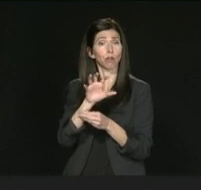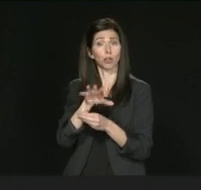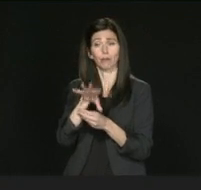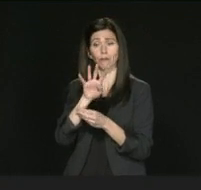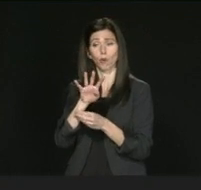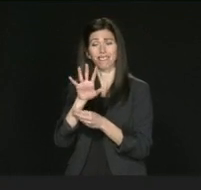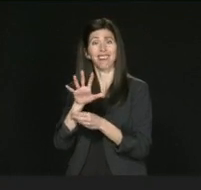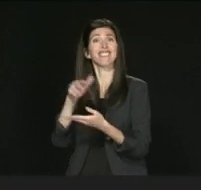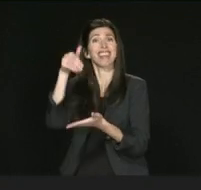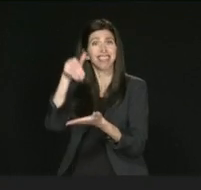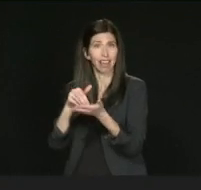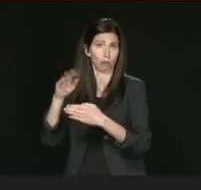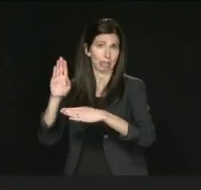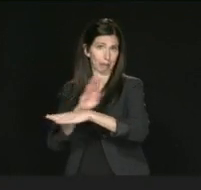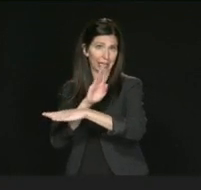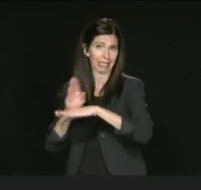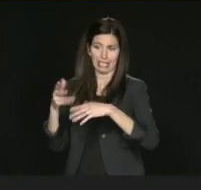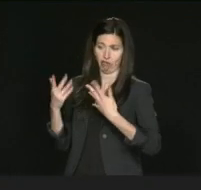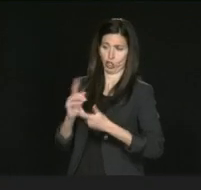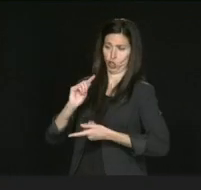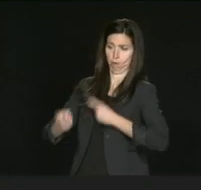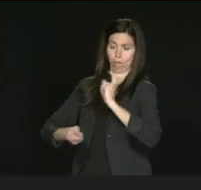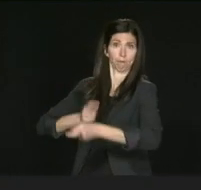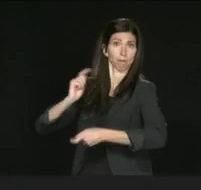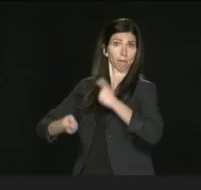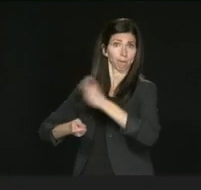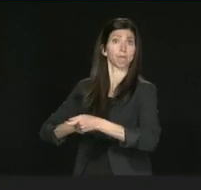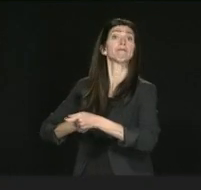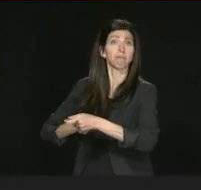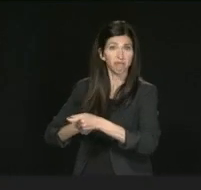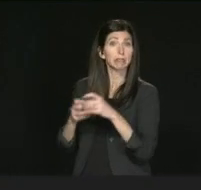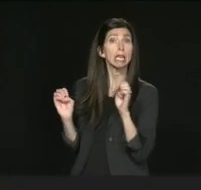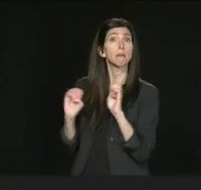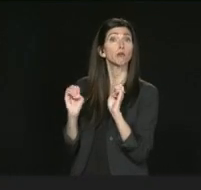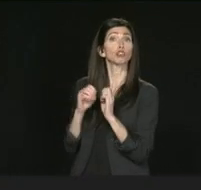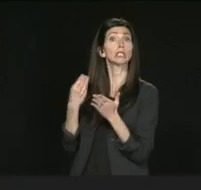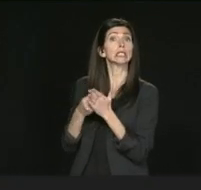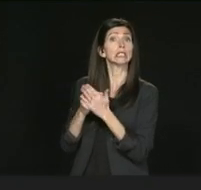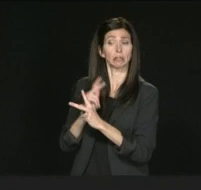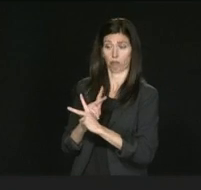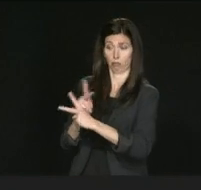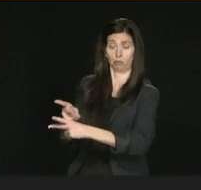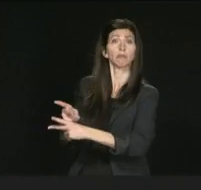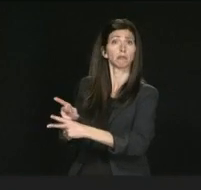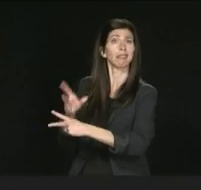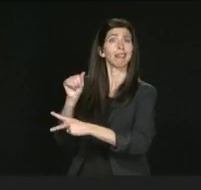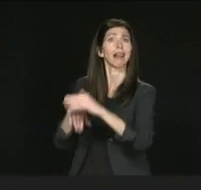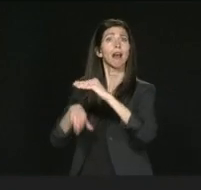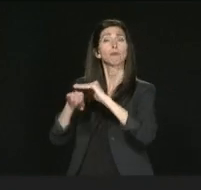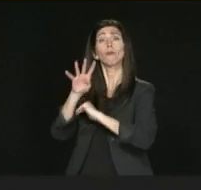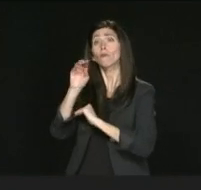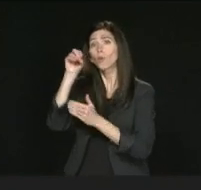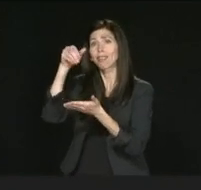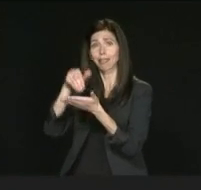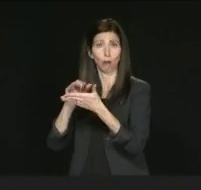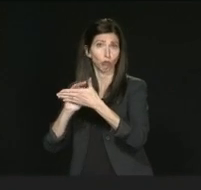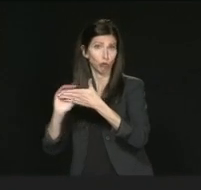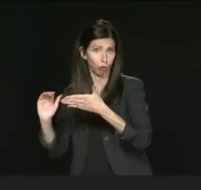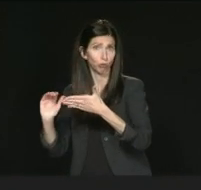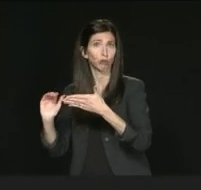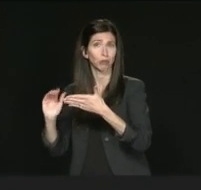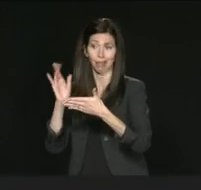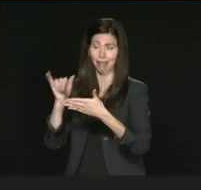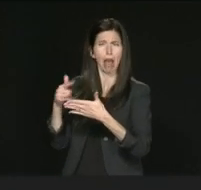received an emergency loan up to $40,000 through the Canadian Emergency Business